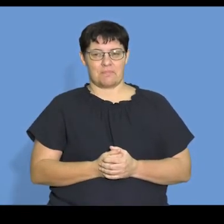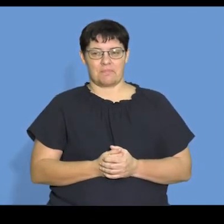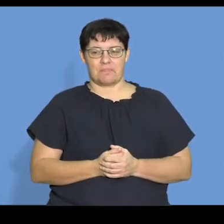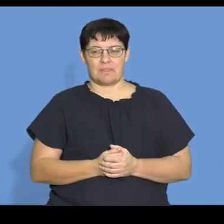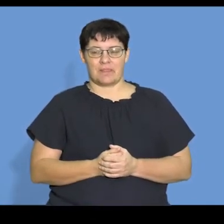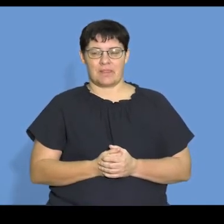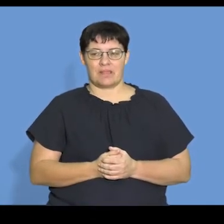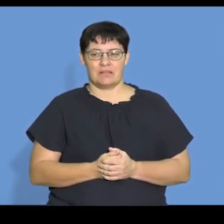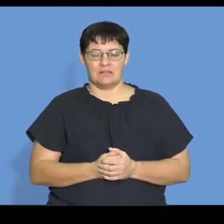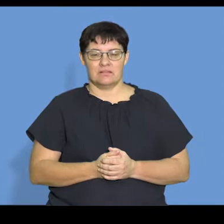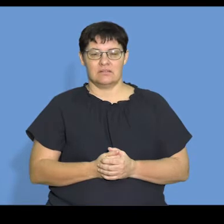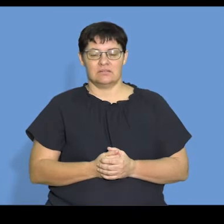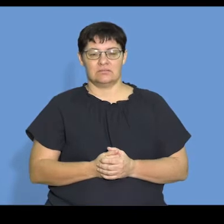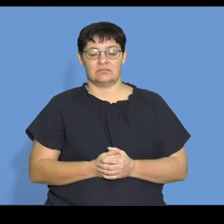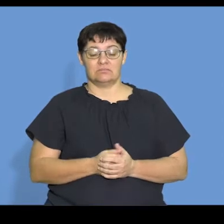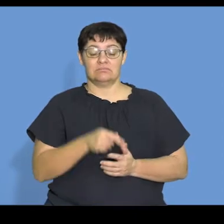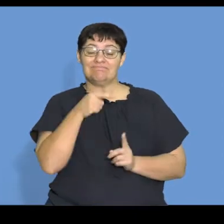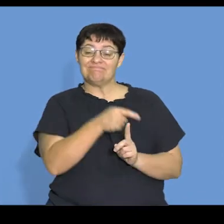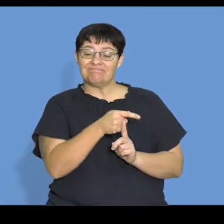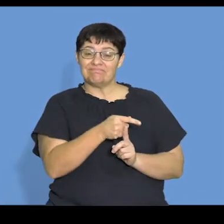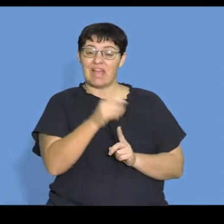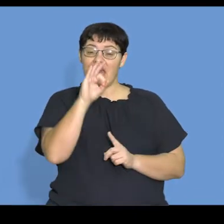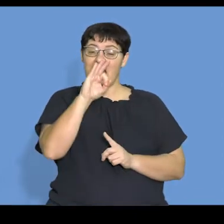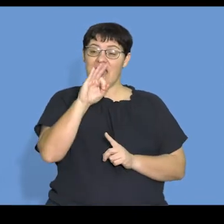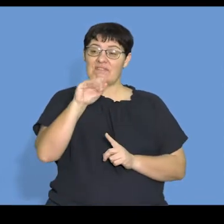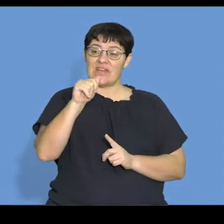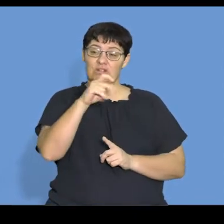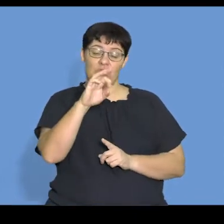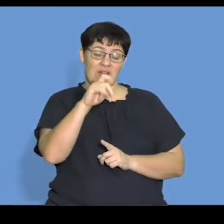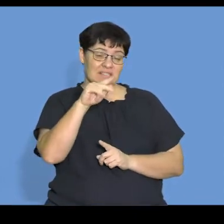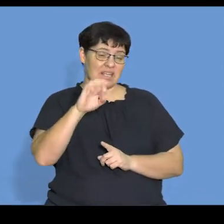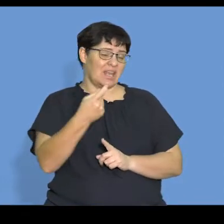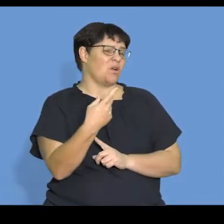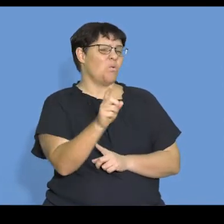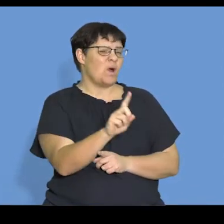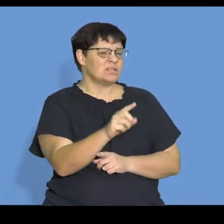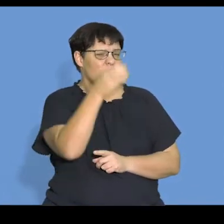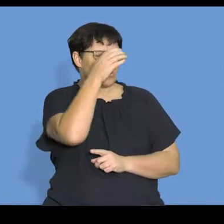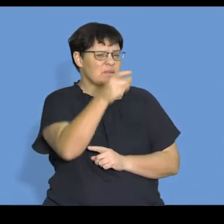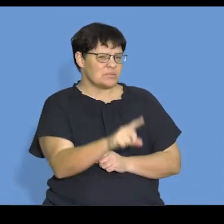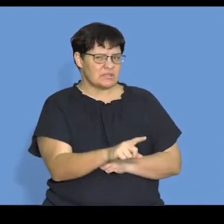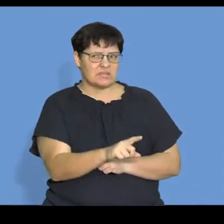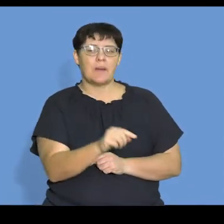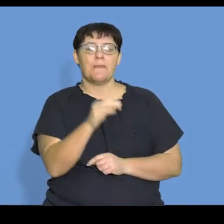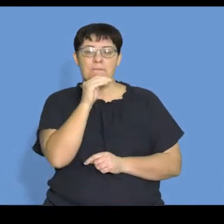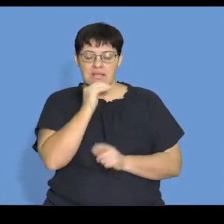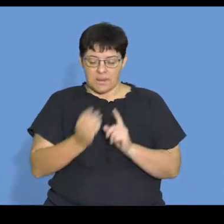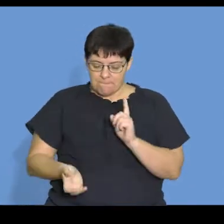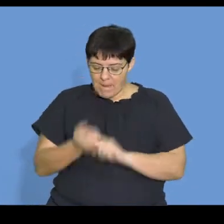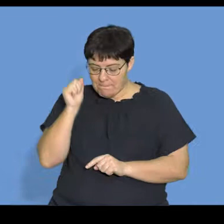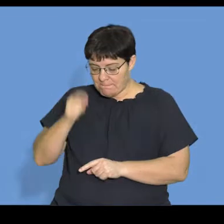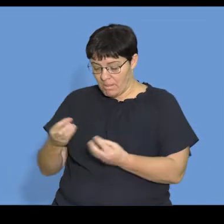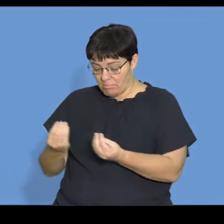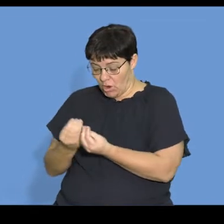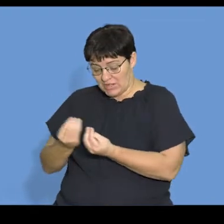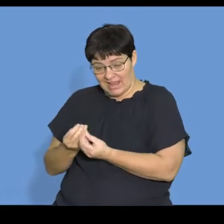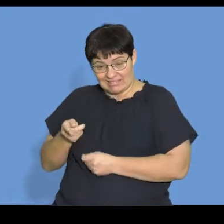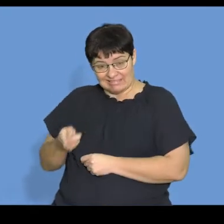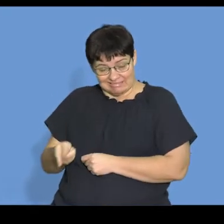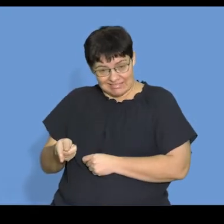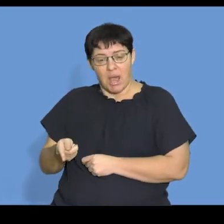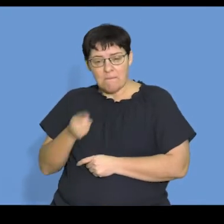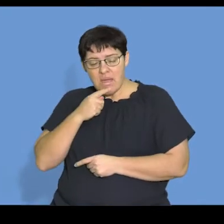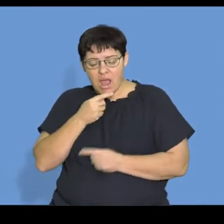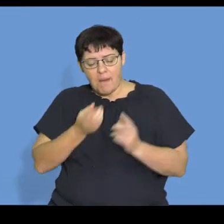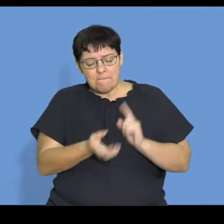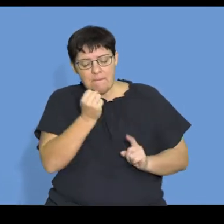Now, the concept of factorizing is the process of finding all the factors of a given product. Going back to the